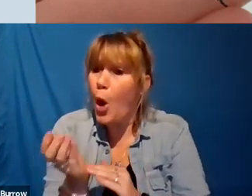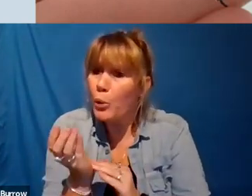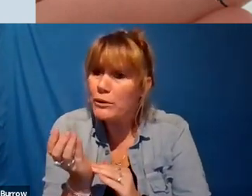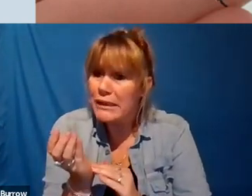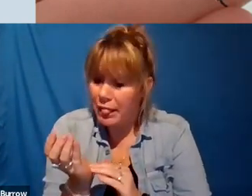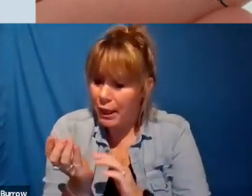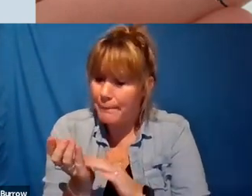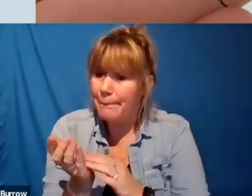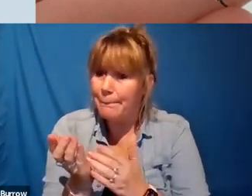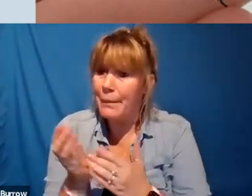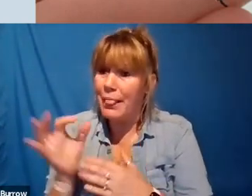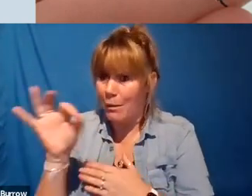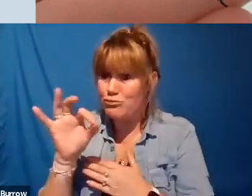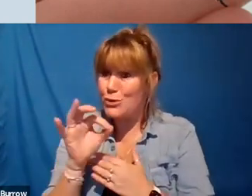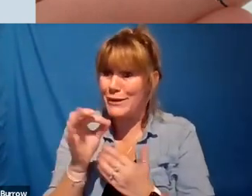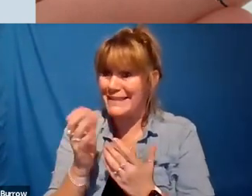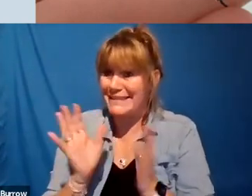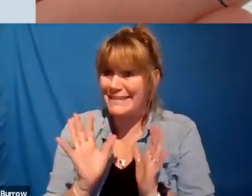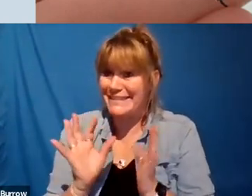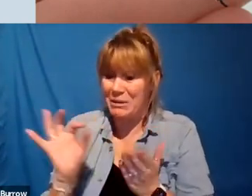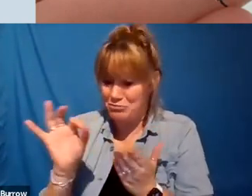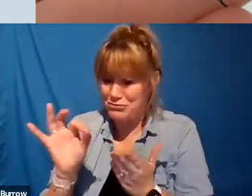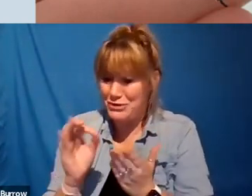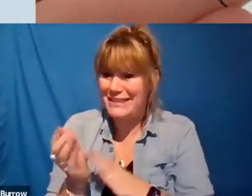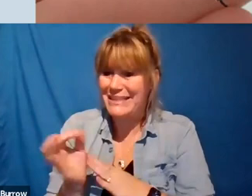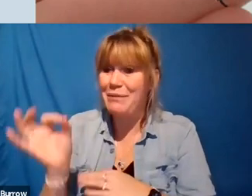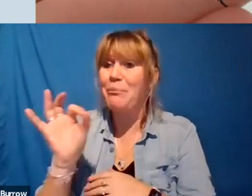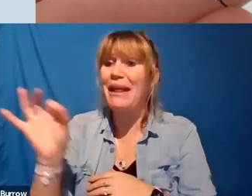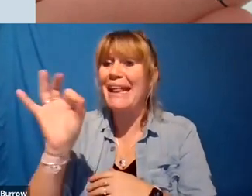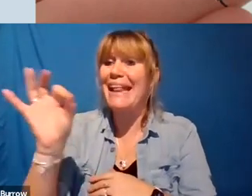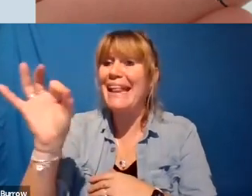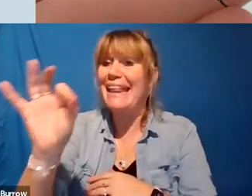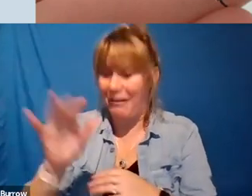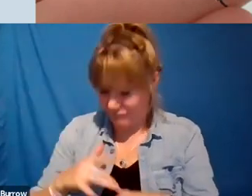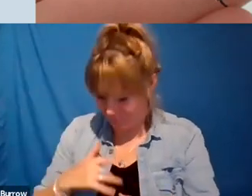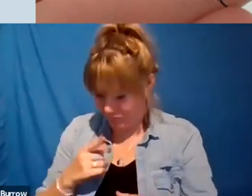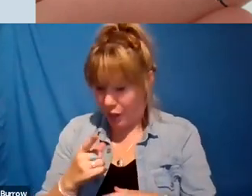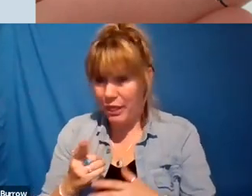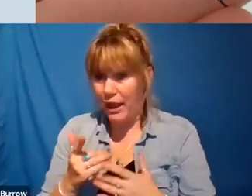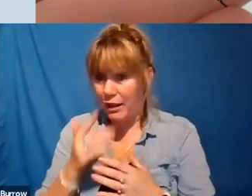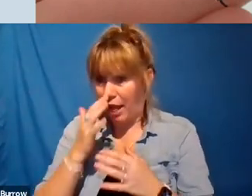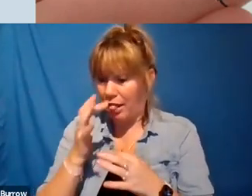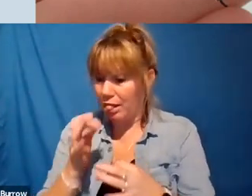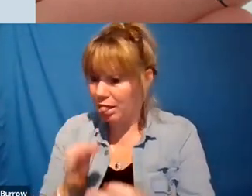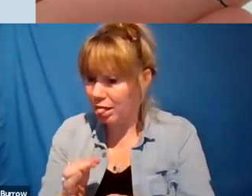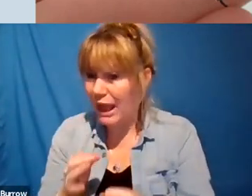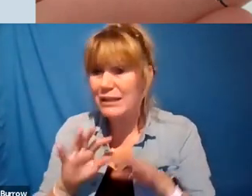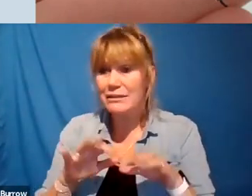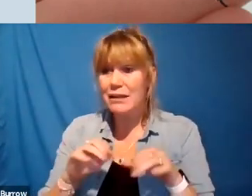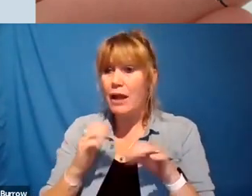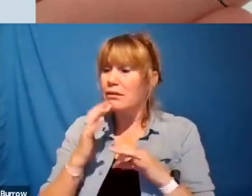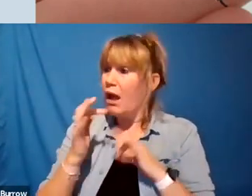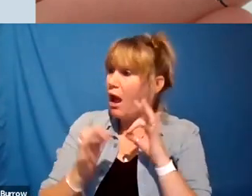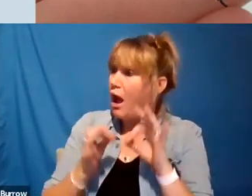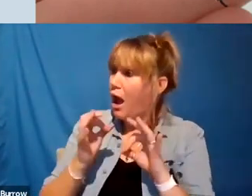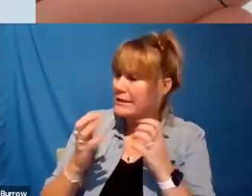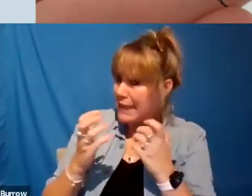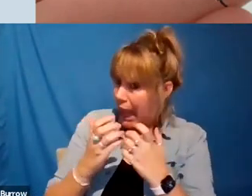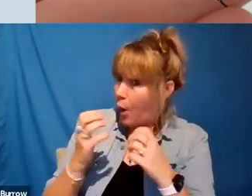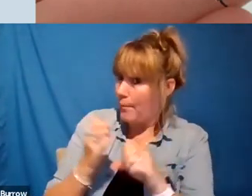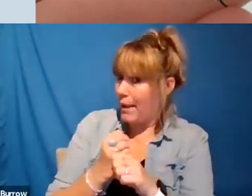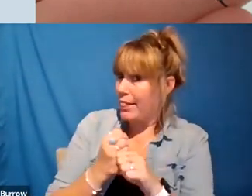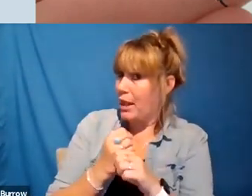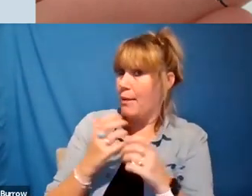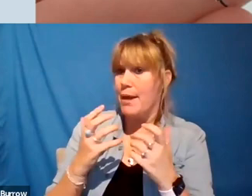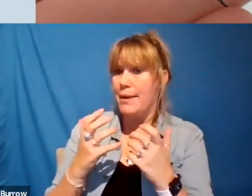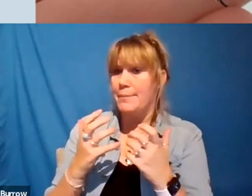bees. And that kind of really drew people in. And although they started by asking about how I made them and how